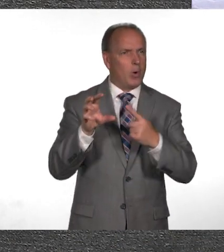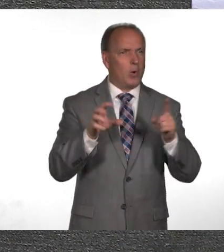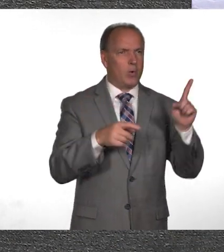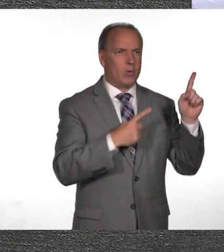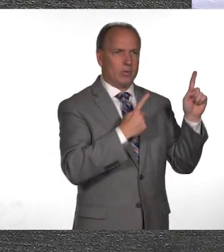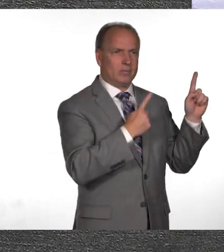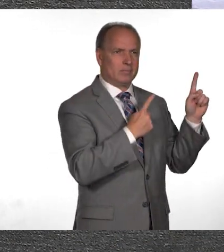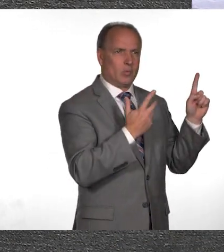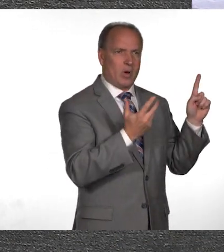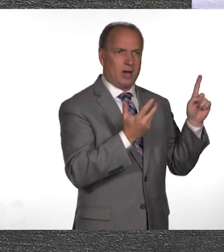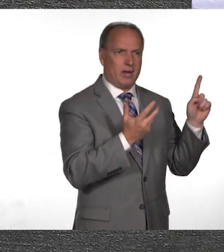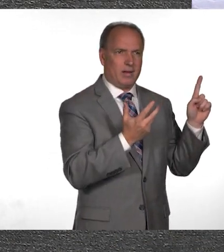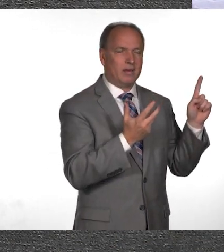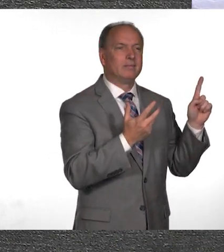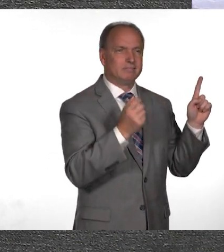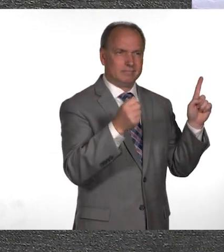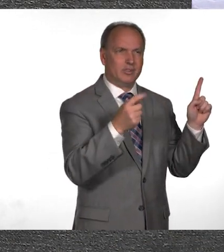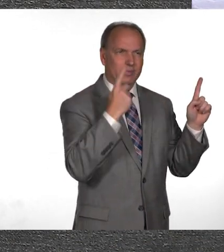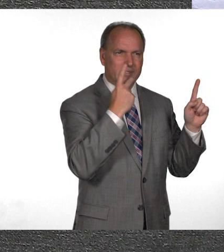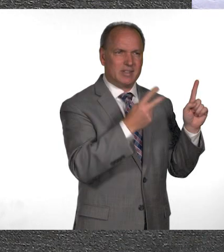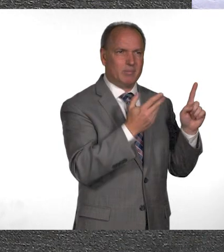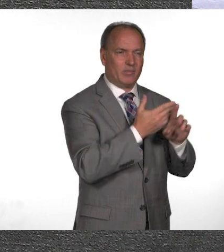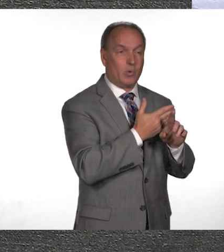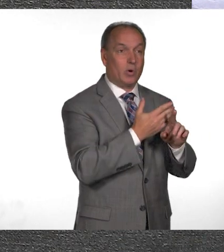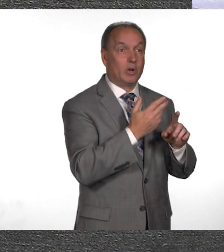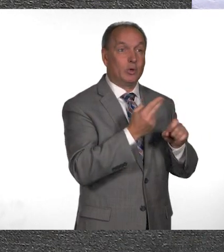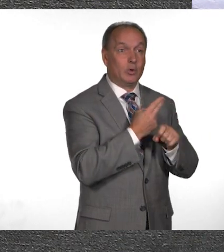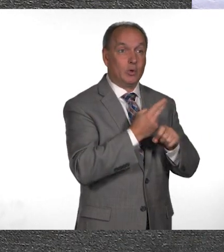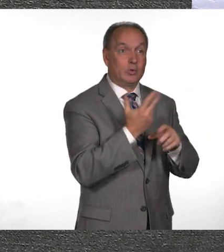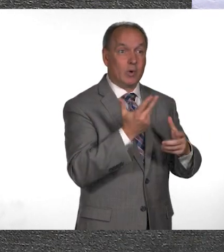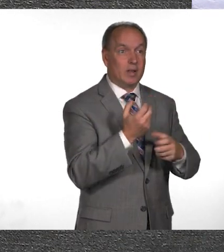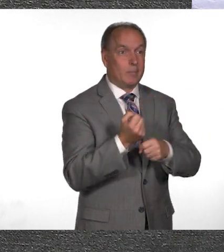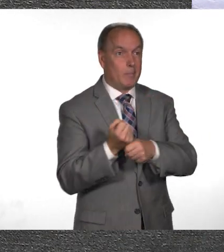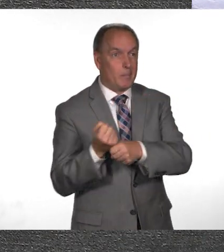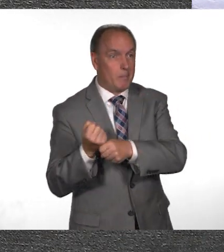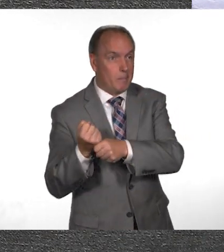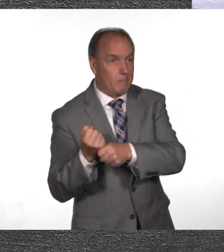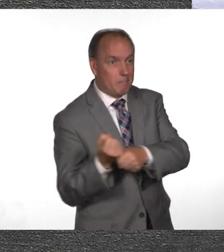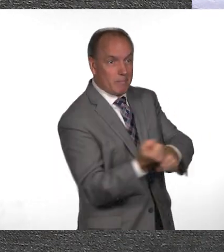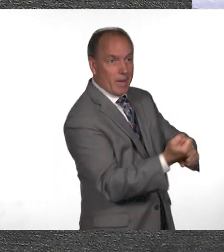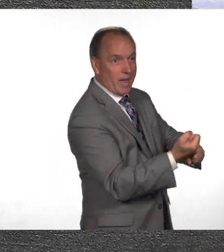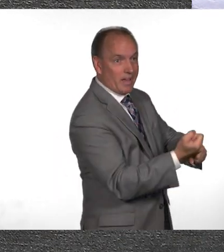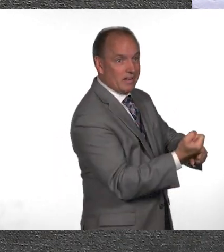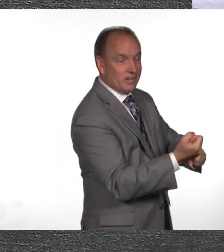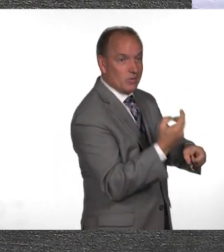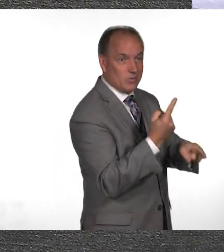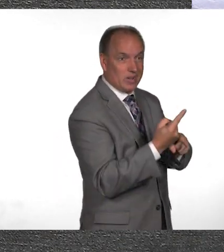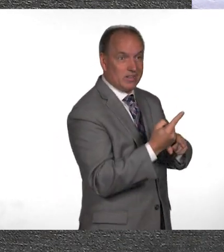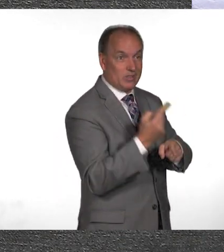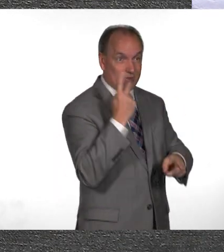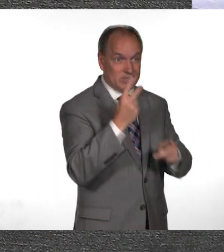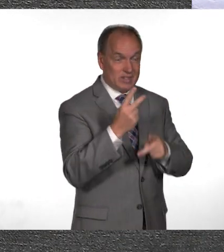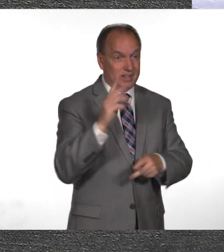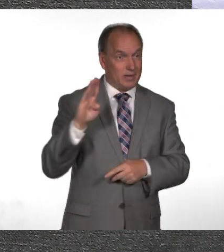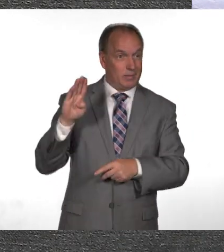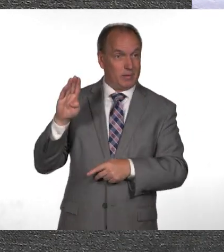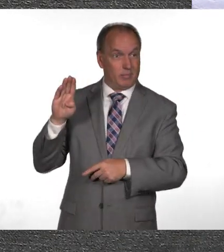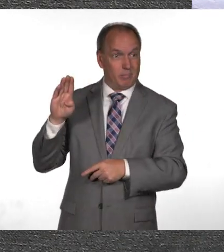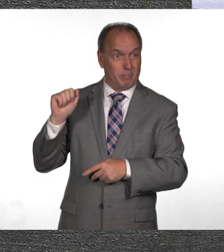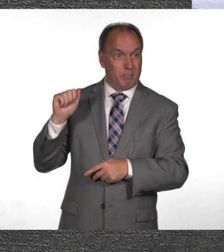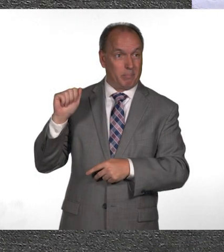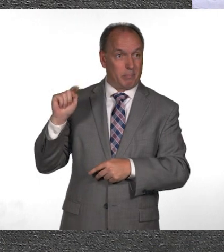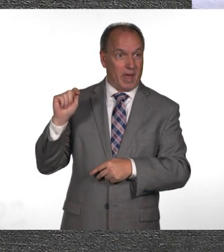I bet you have. You hit this kind of ball with a bat. Have you ever done that before or seen someone do that